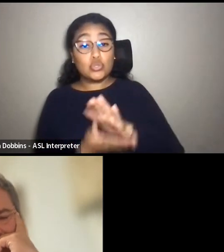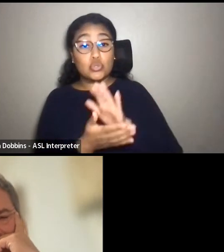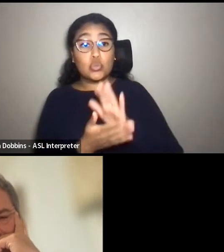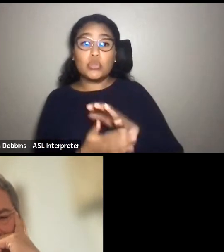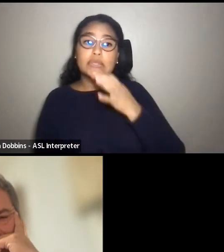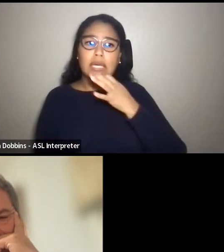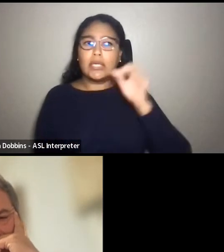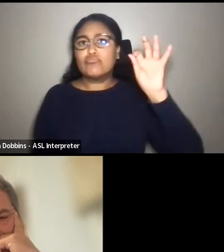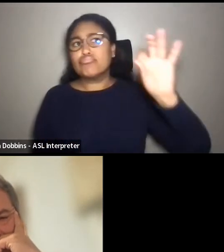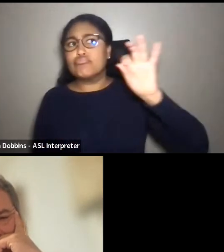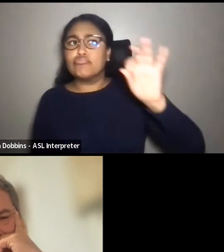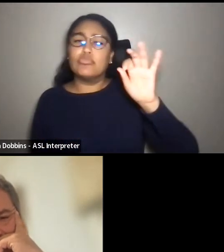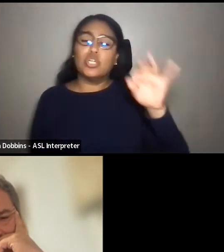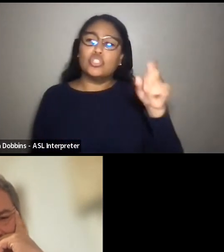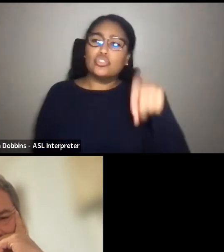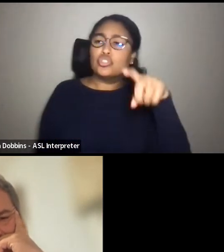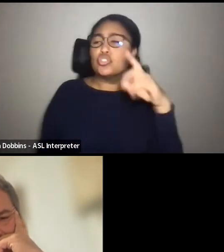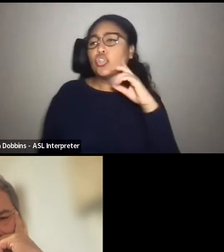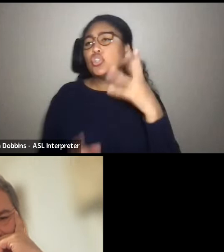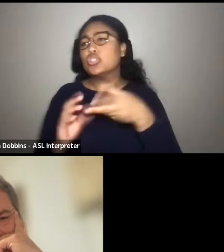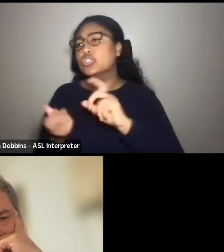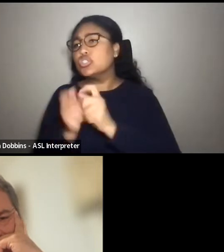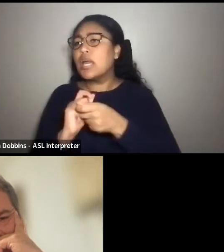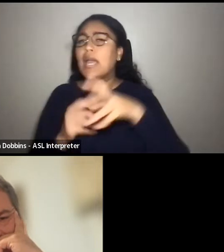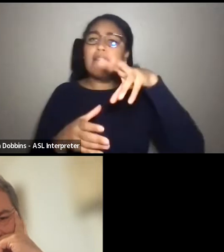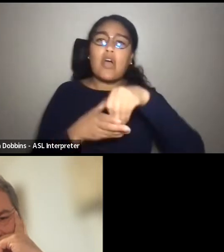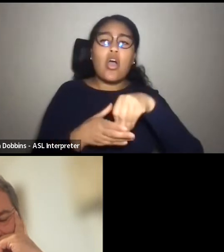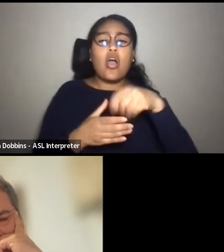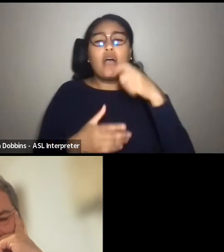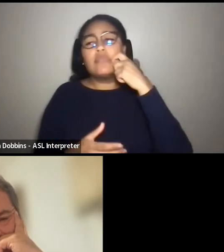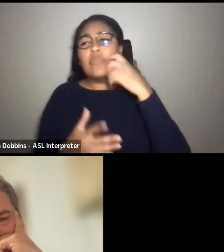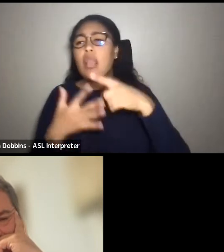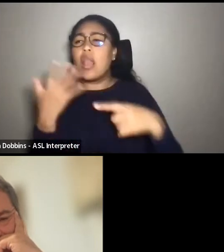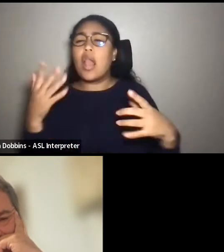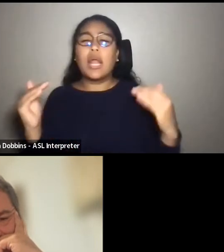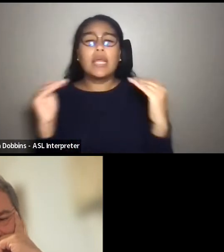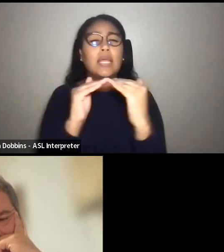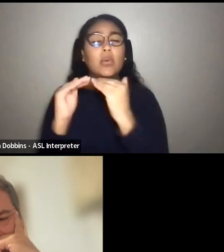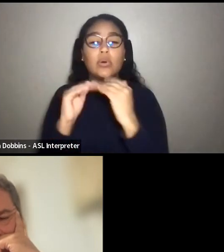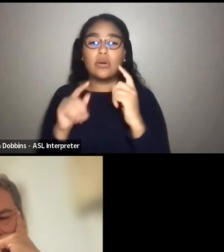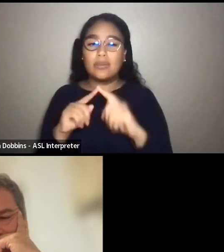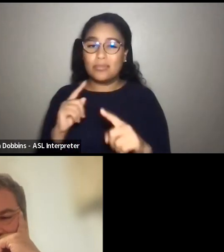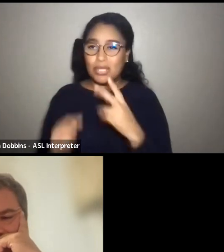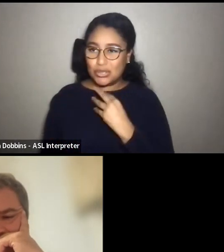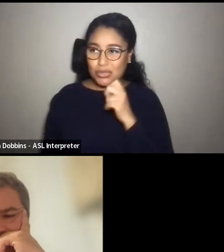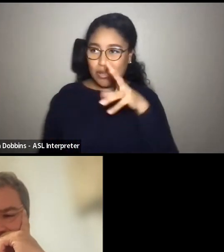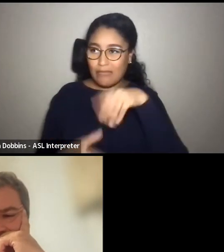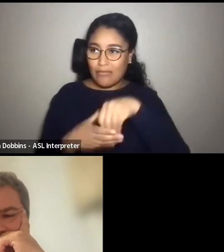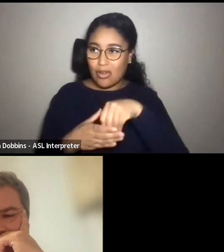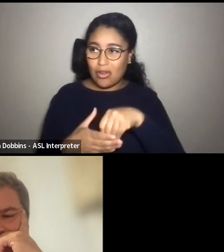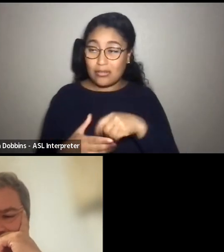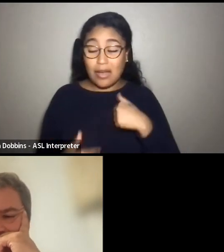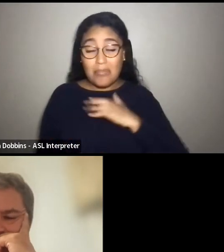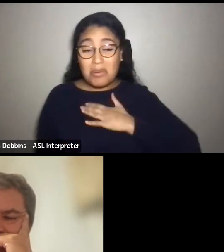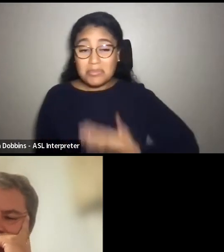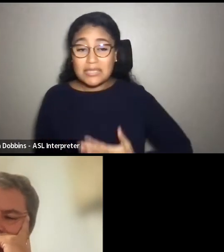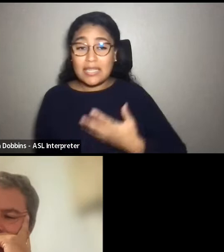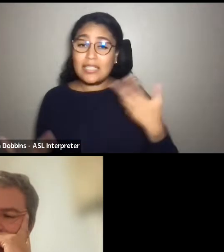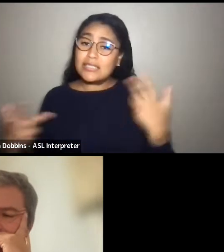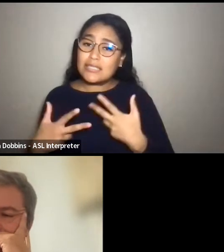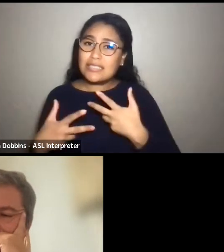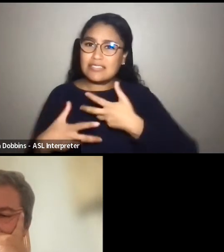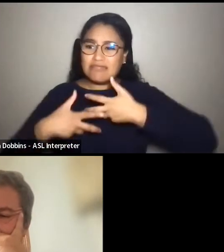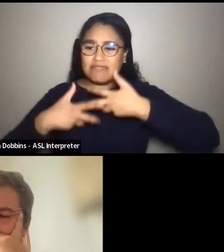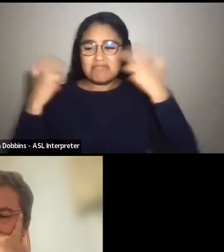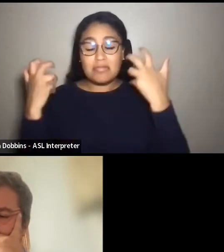down to it, Jews aren't part of the equation. How can that be? I'm upset, scared, and angry. Upset at the way the